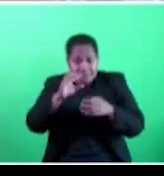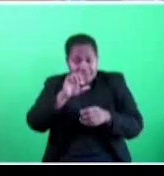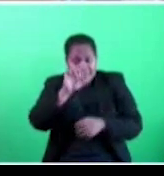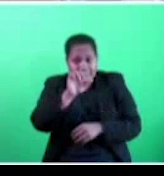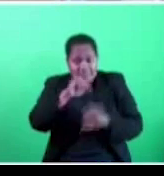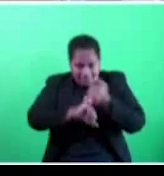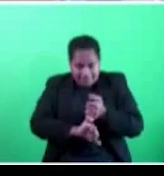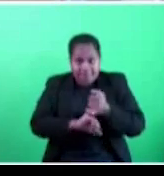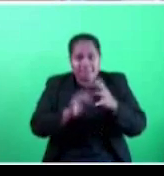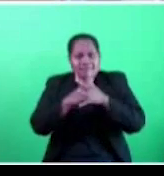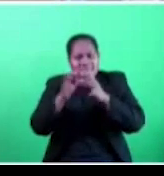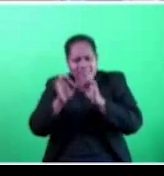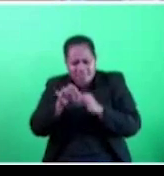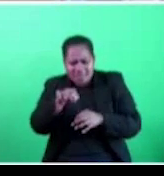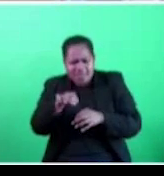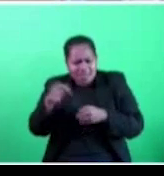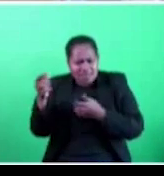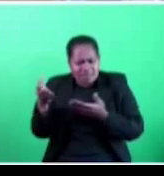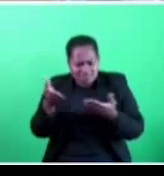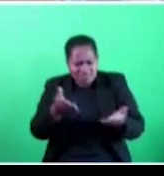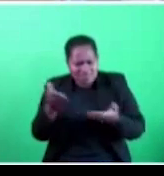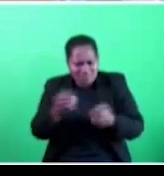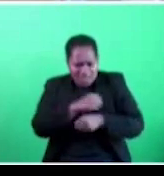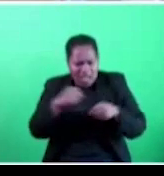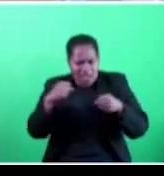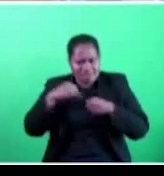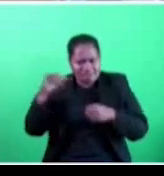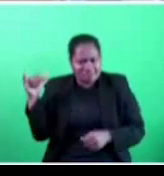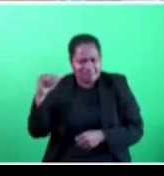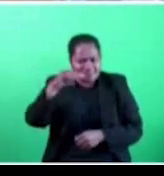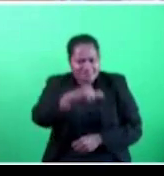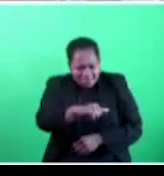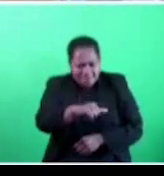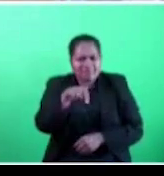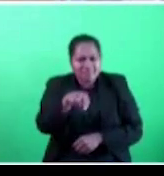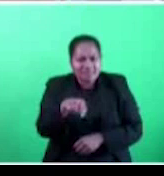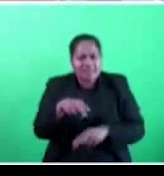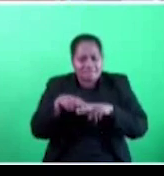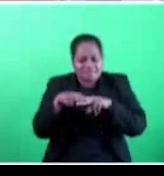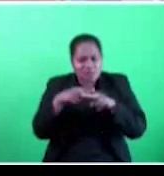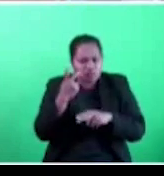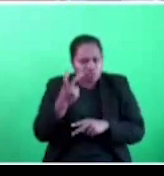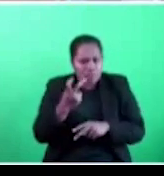are delivering value to our national airline and Fiji tourism? Thank you.